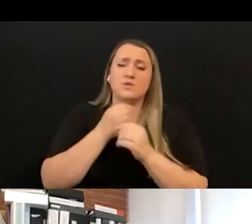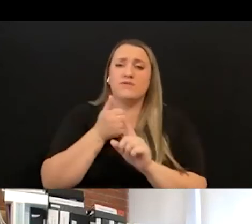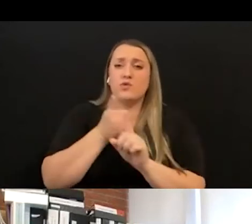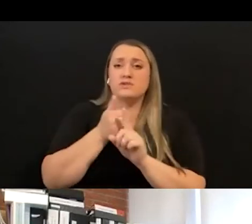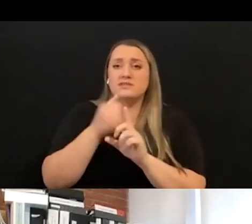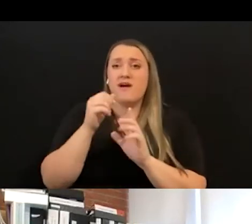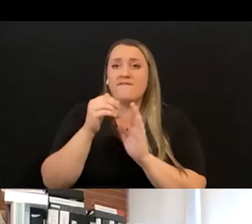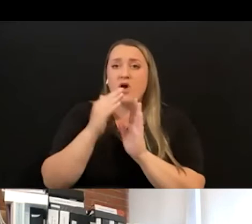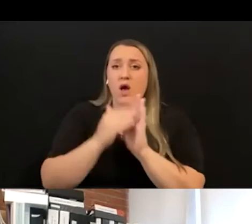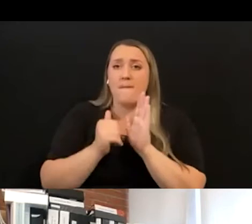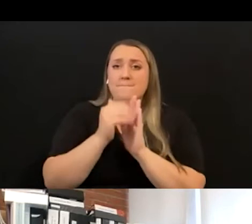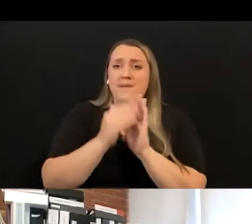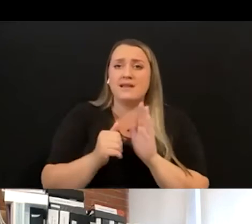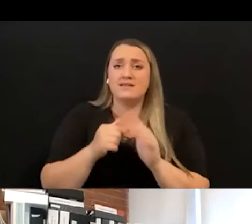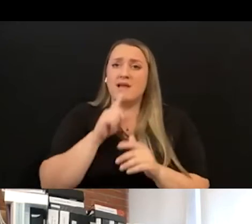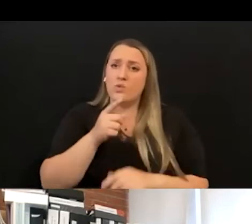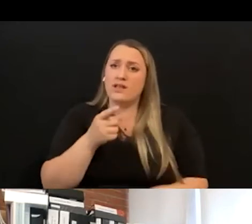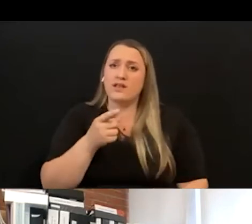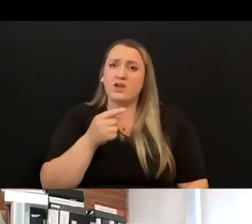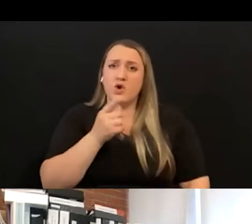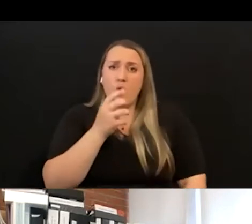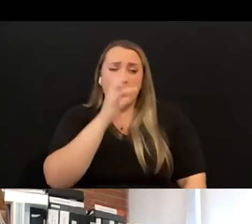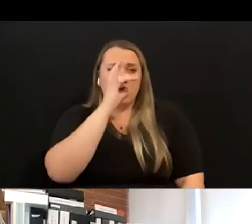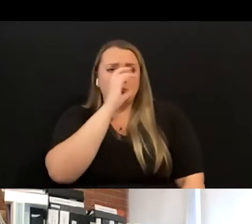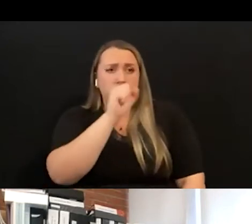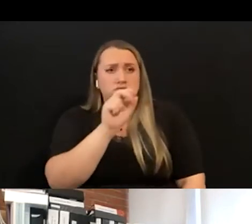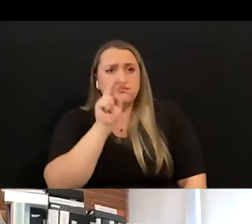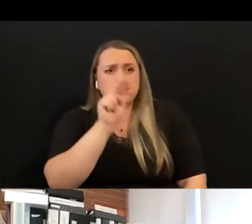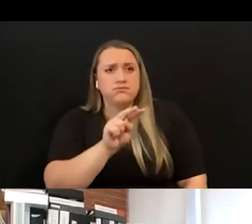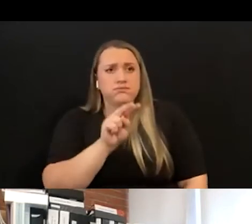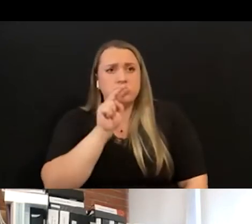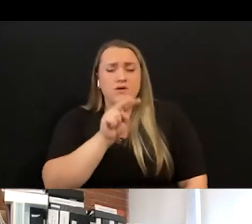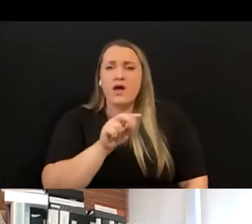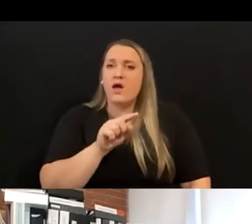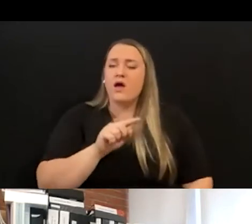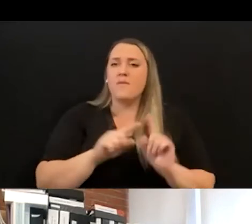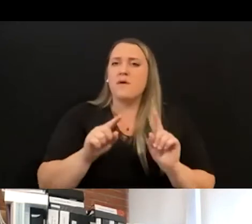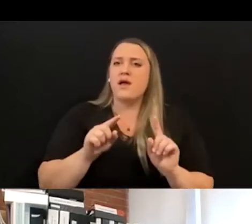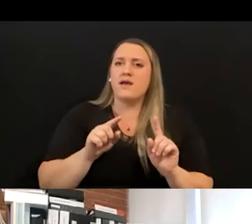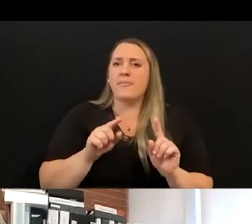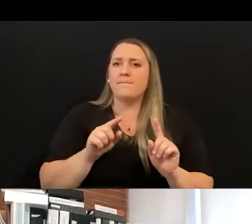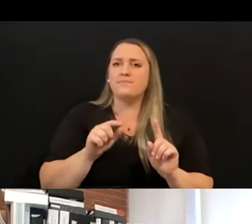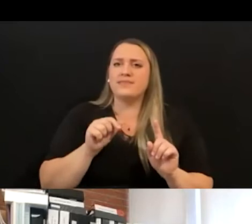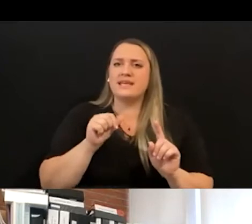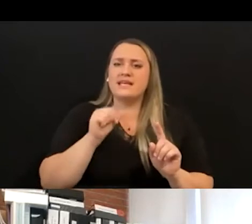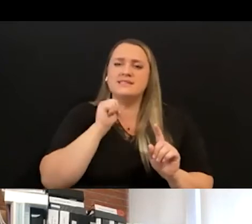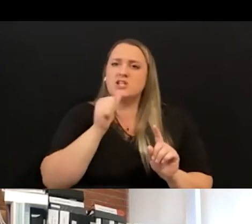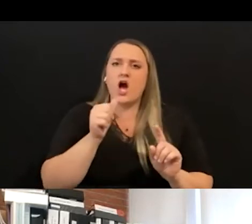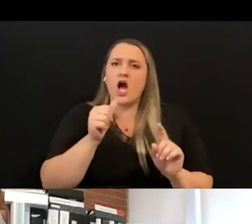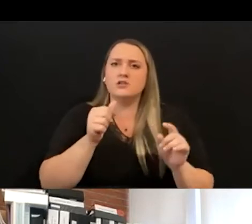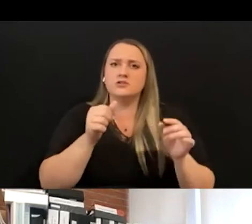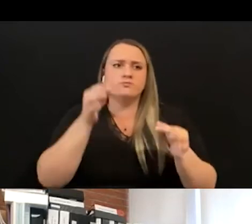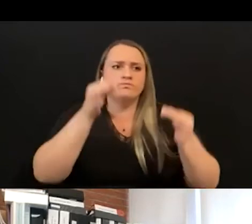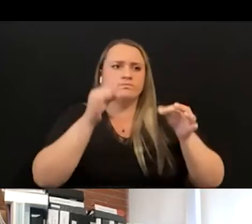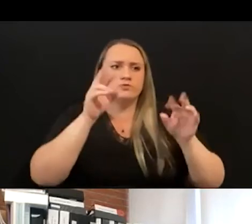invites you to stare and look at it, but is not judgmental in any way. And I